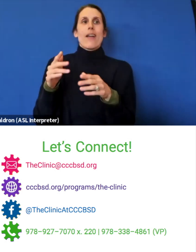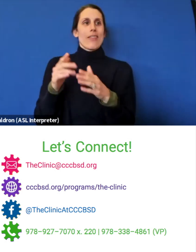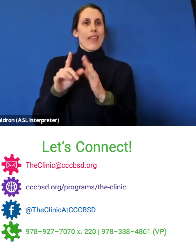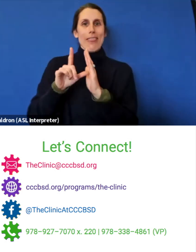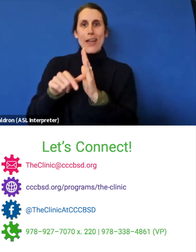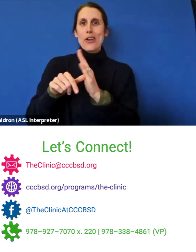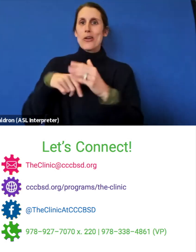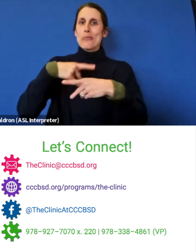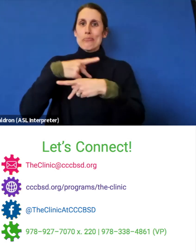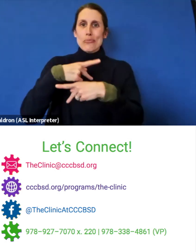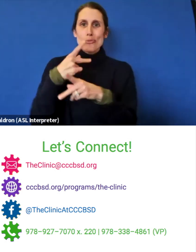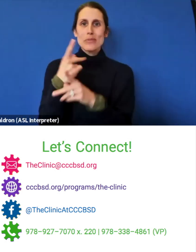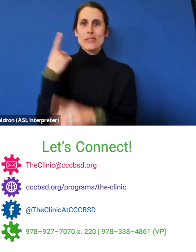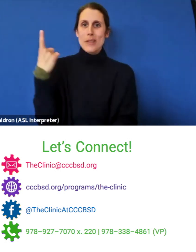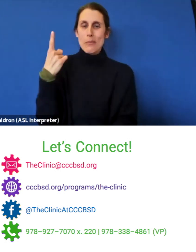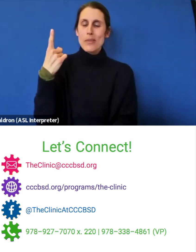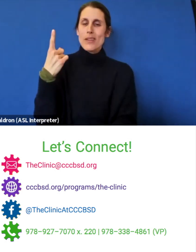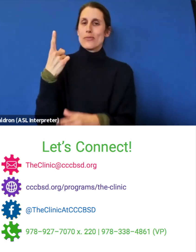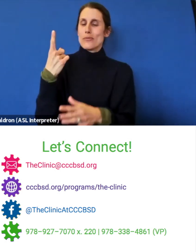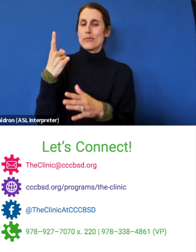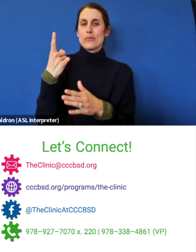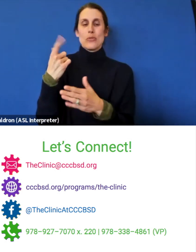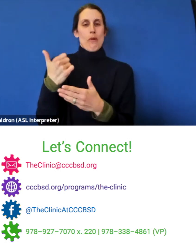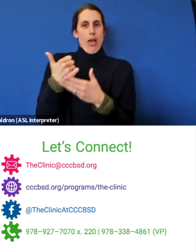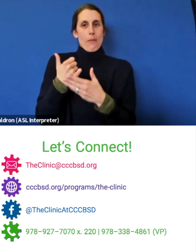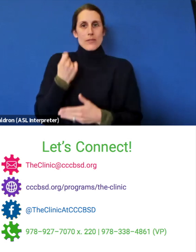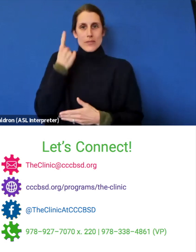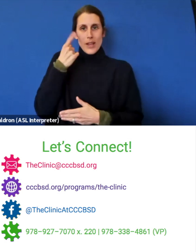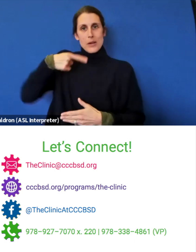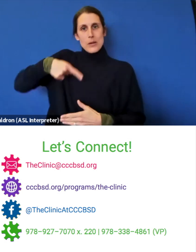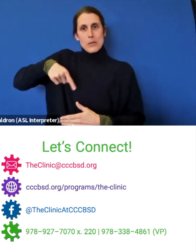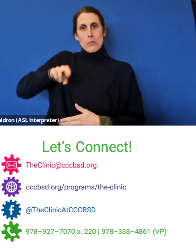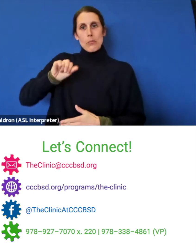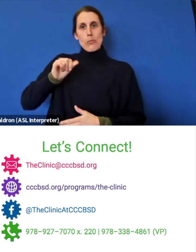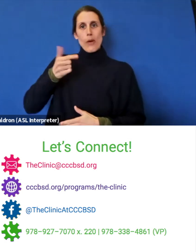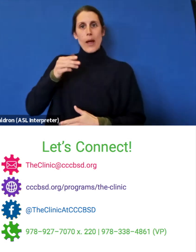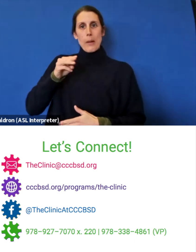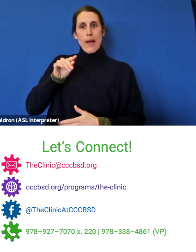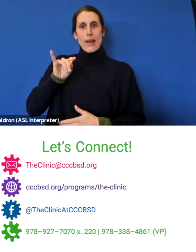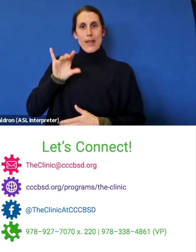and hopefully help us to understand pragmatics better and make us all better at addressing it.